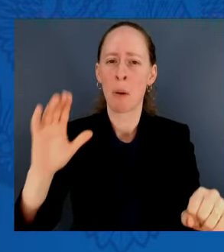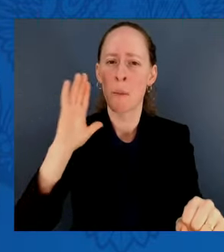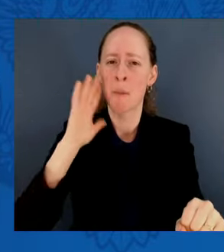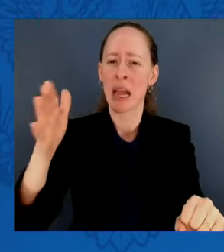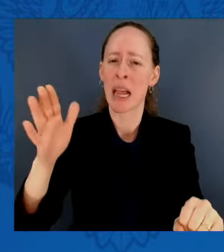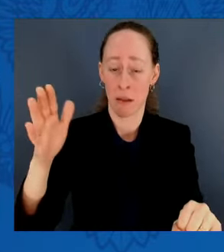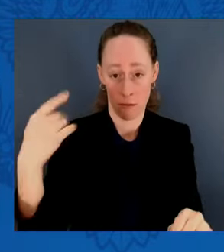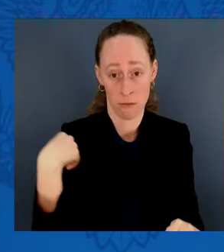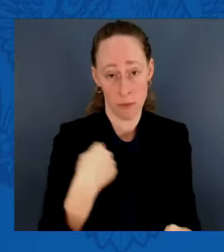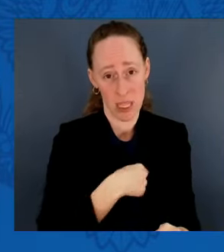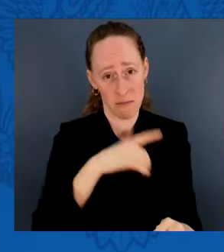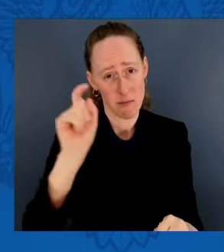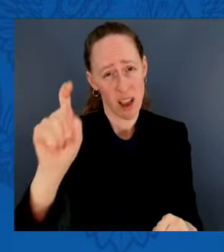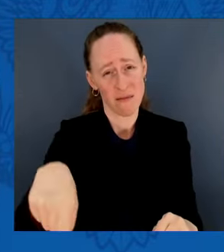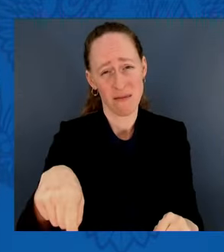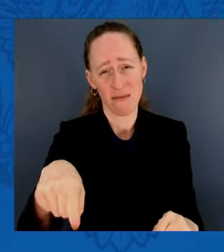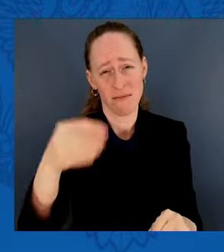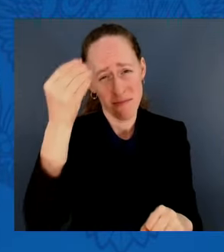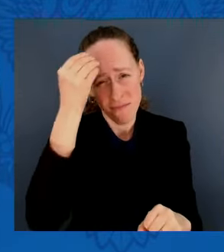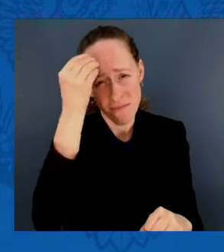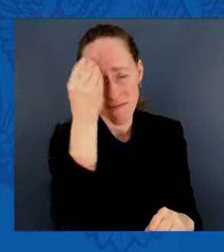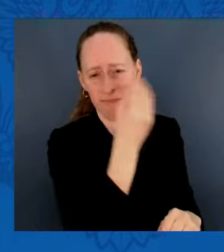will not walk away.